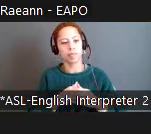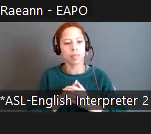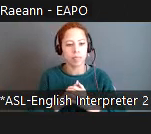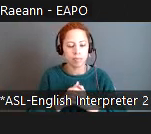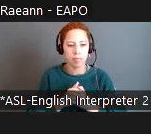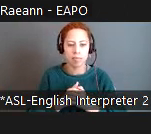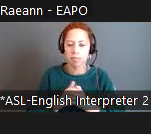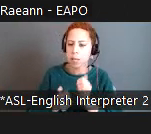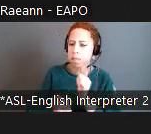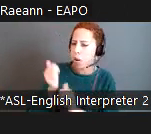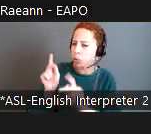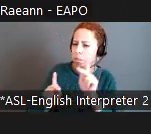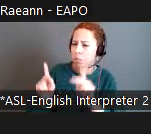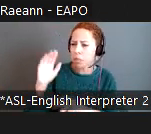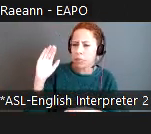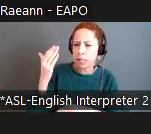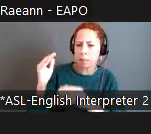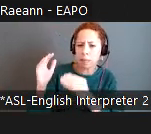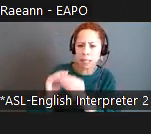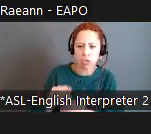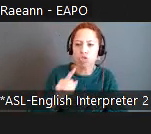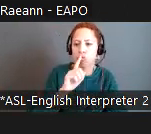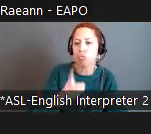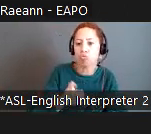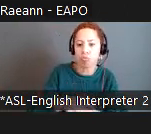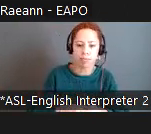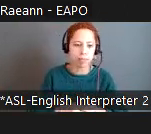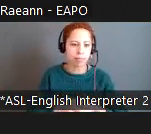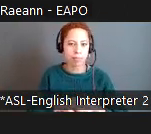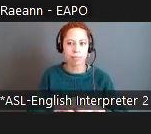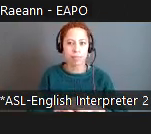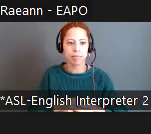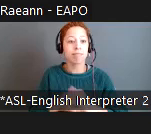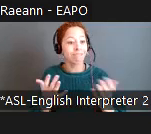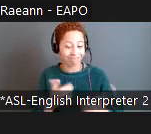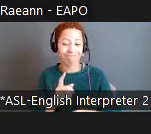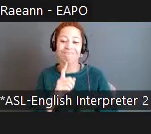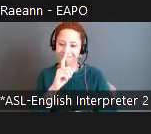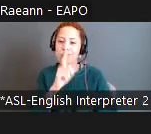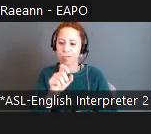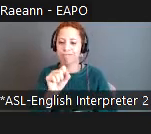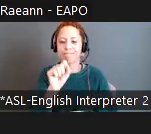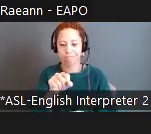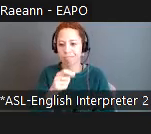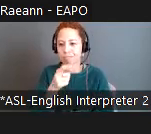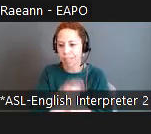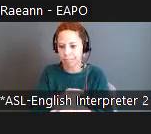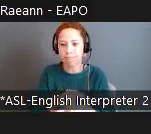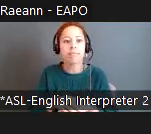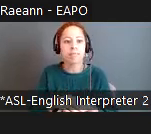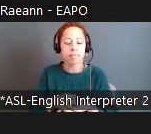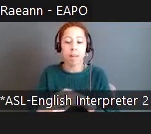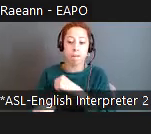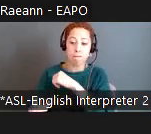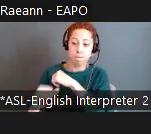I would say most people are saying true. True. And there we go. That is true. So nobody can force